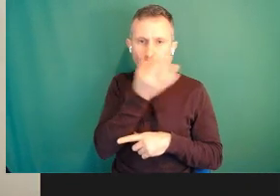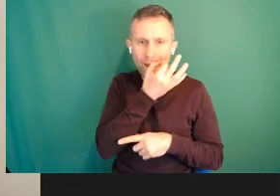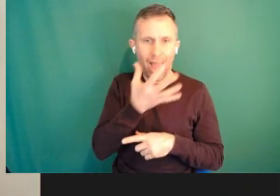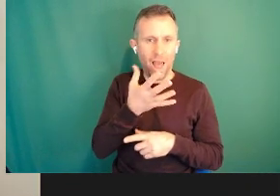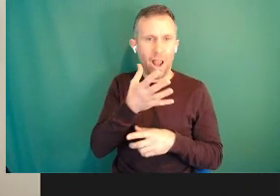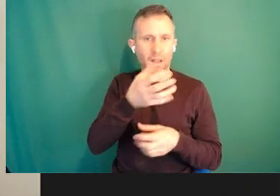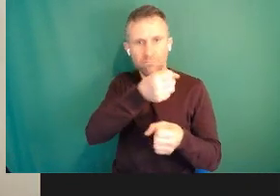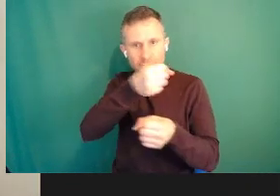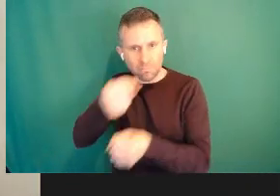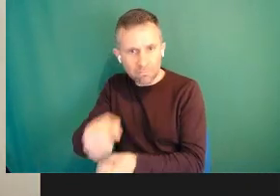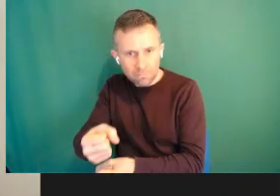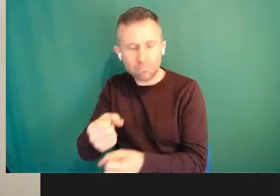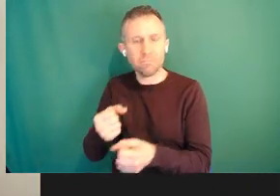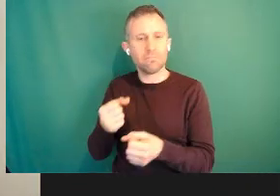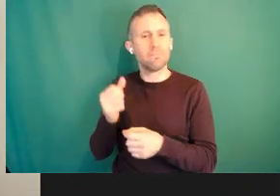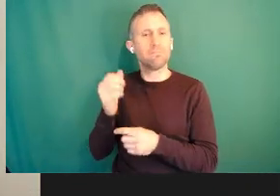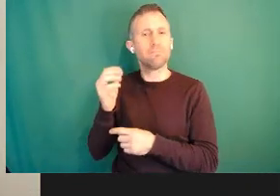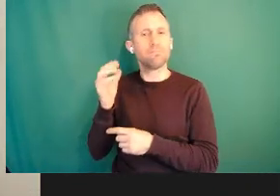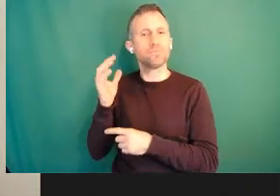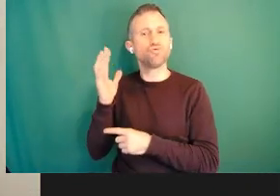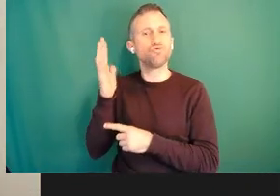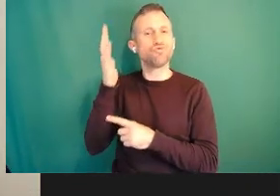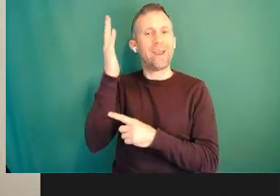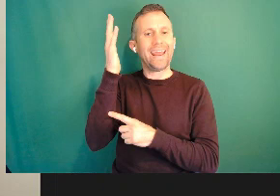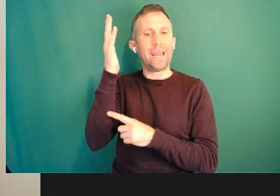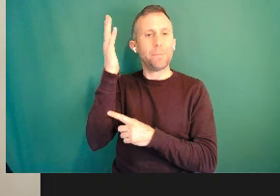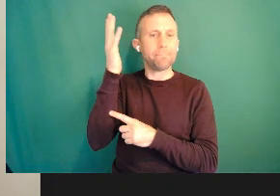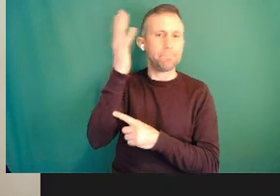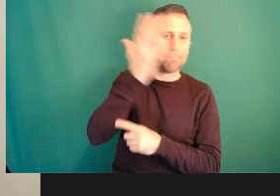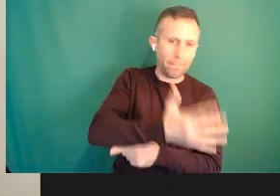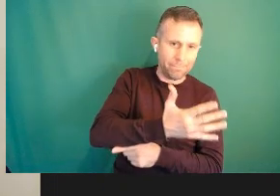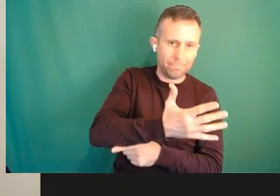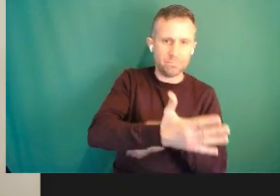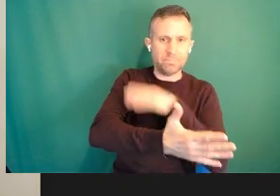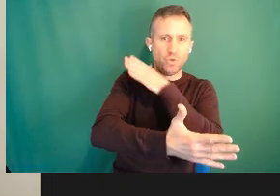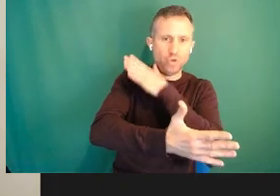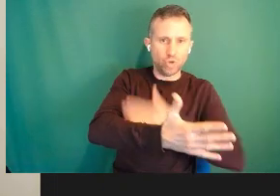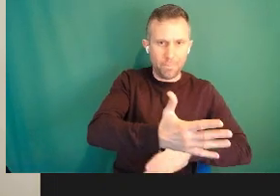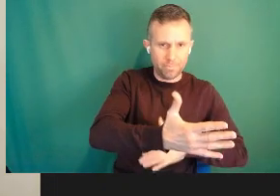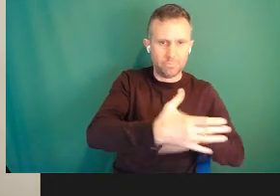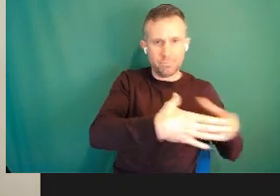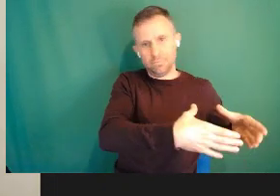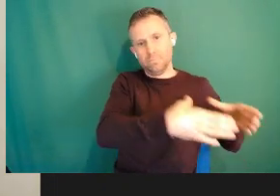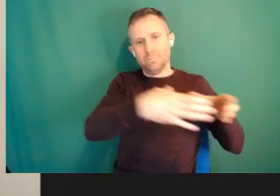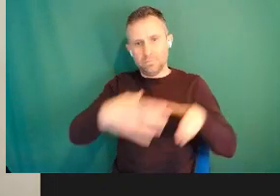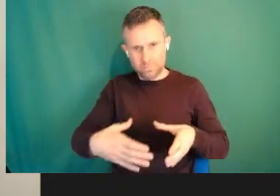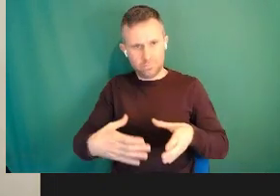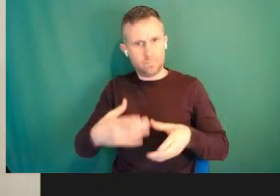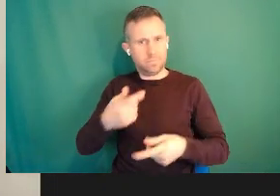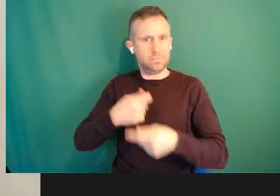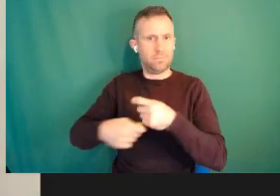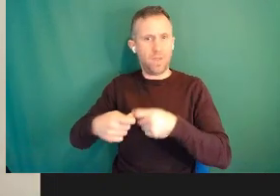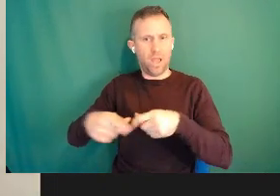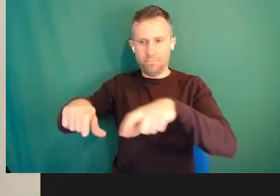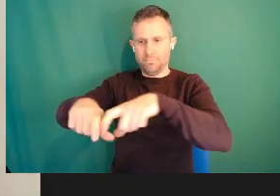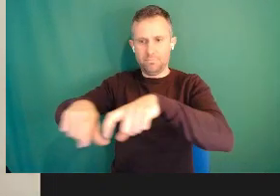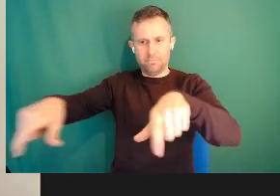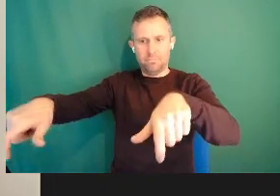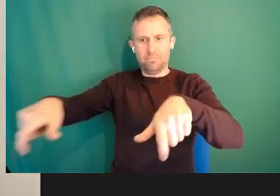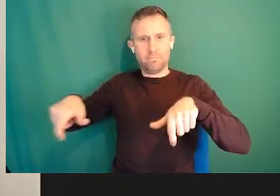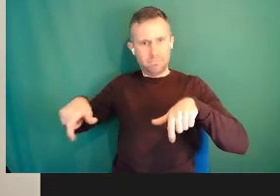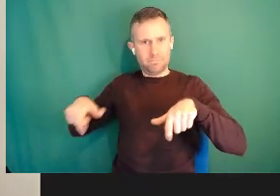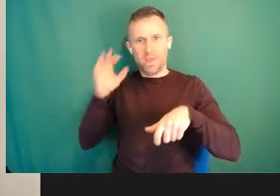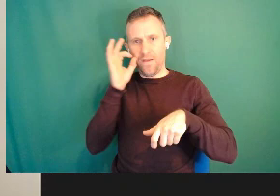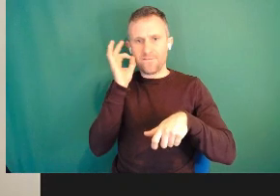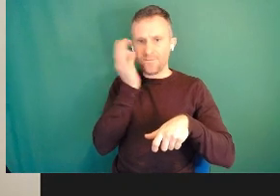beds. So that's a really beautiful space. It's still a little bit in development. It also worth mentioning,